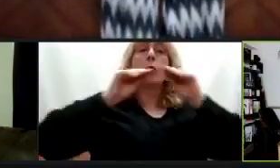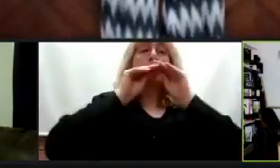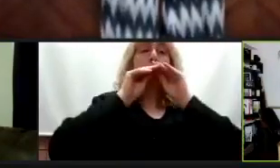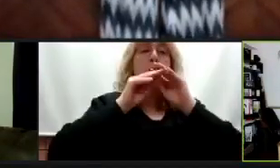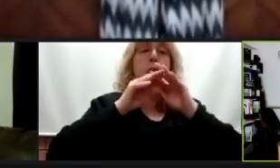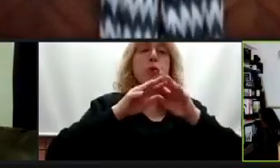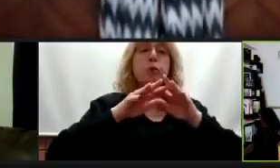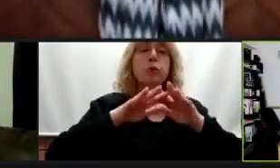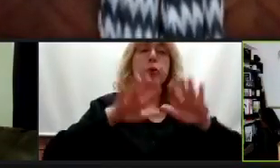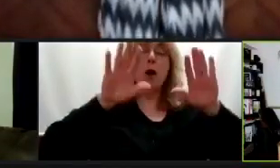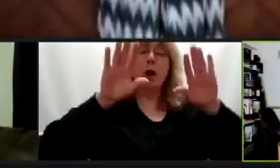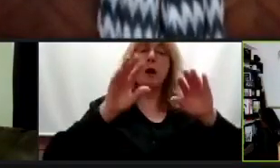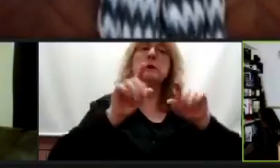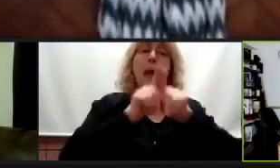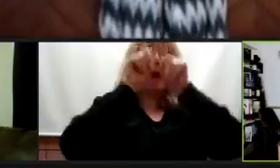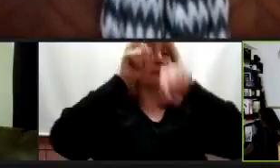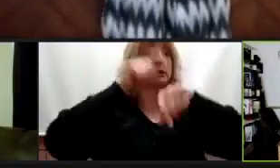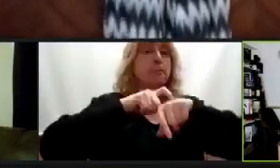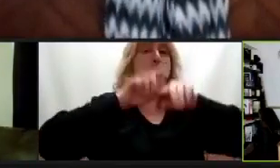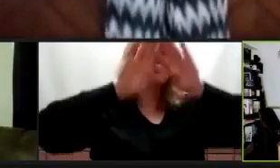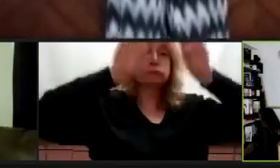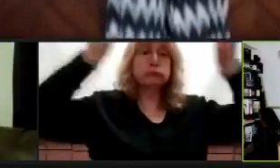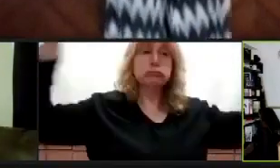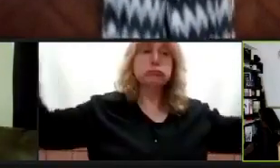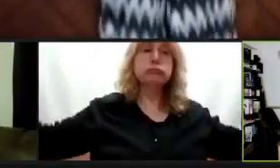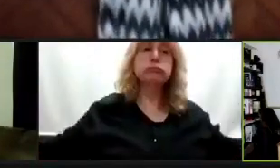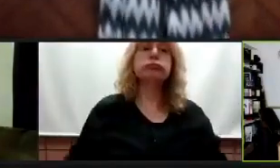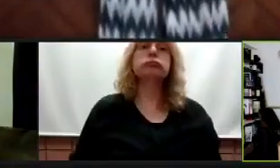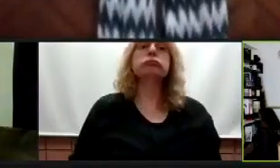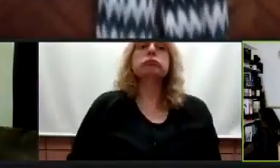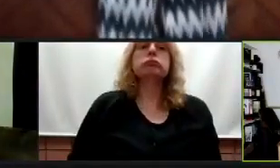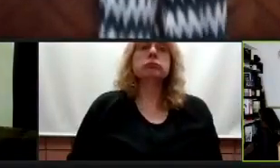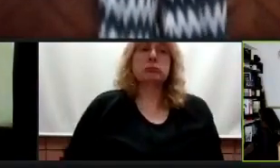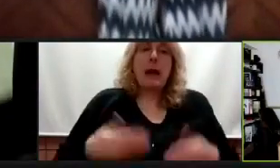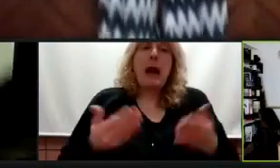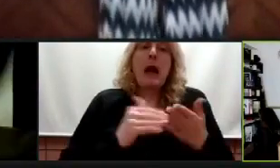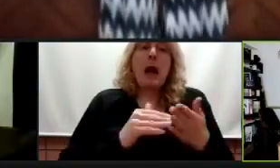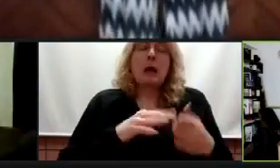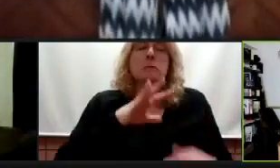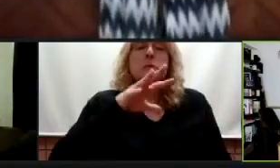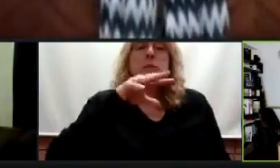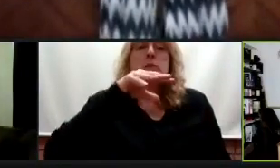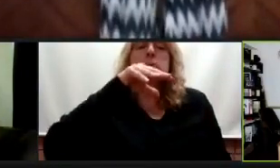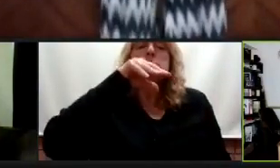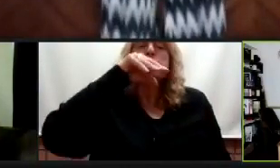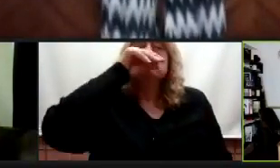and bring the movement together with your breath. And one more time, breathing in,